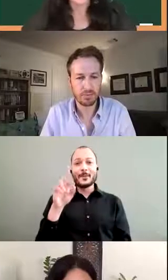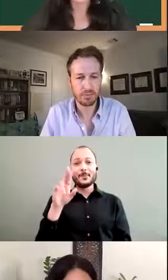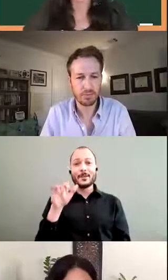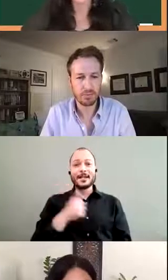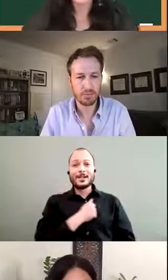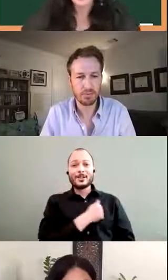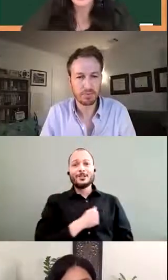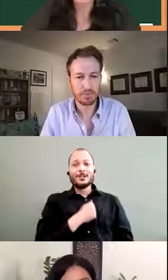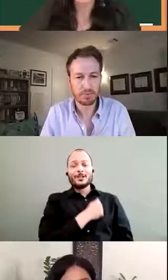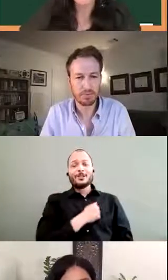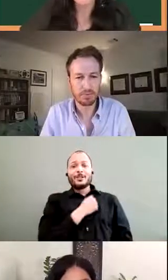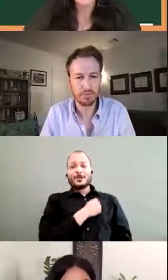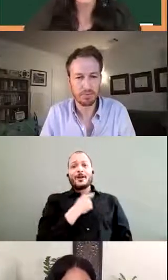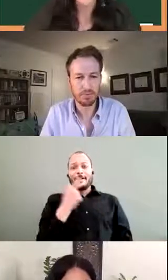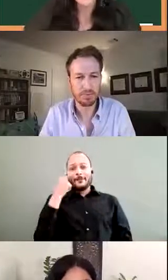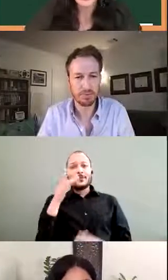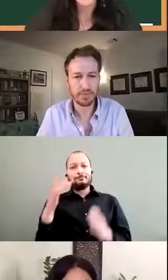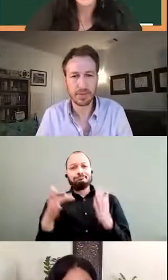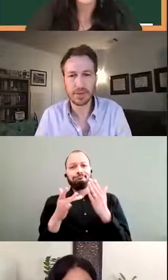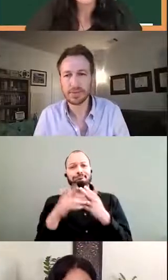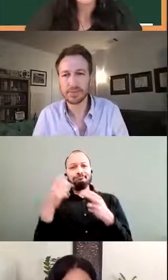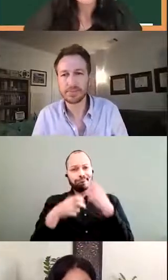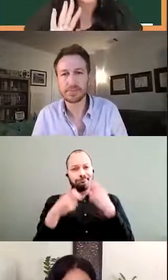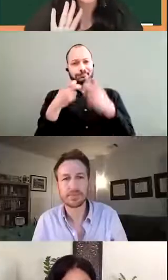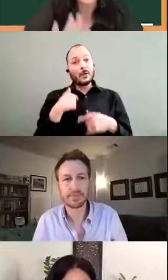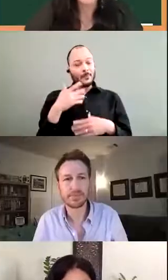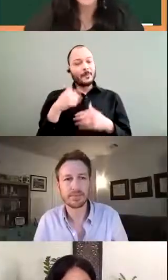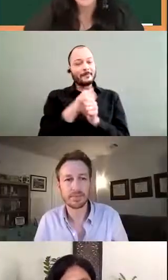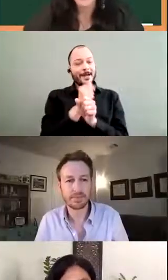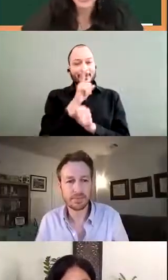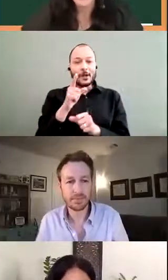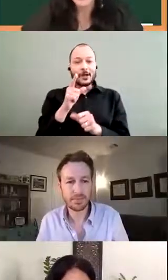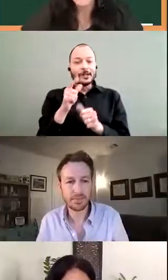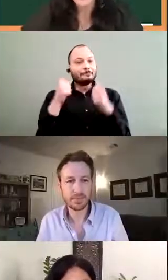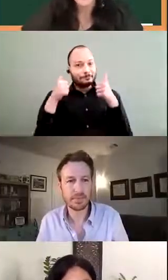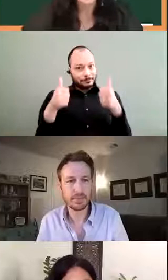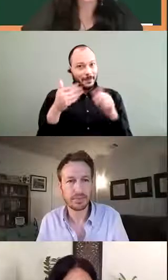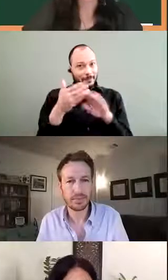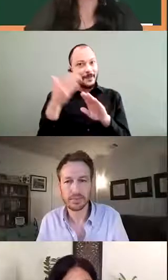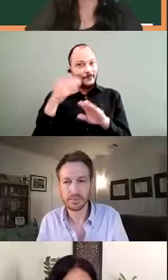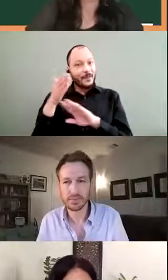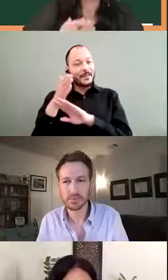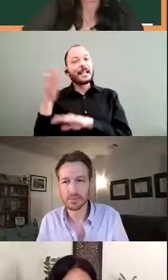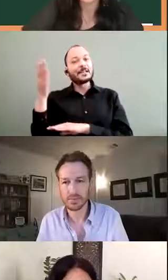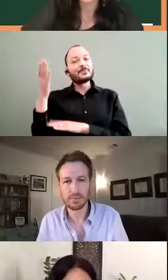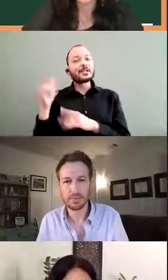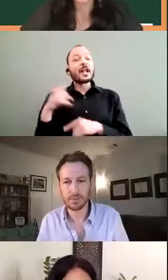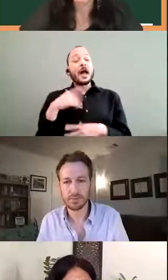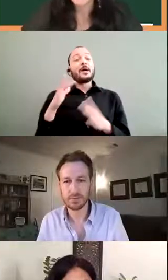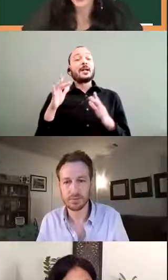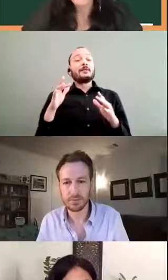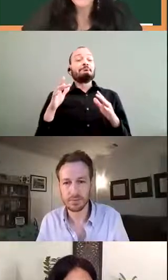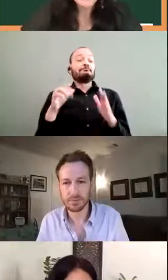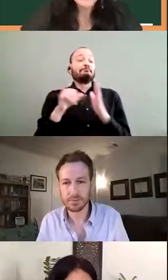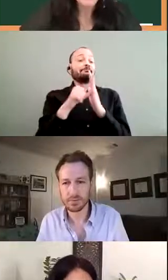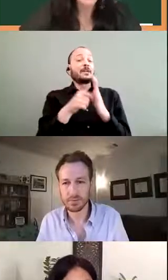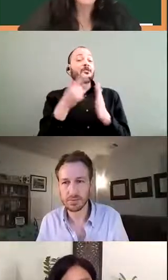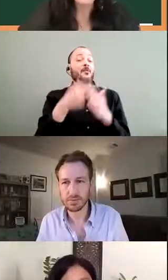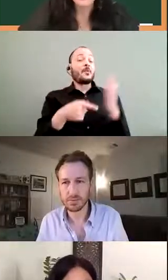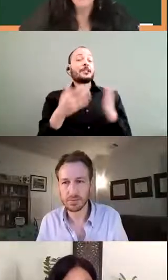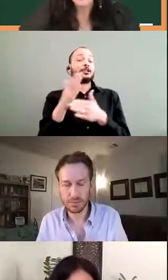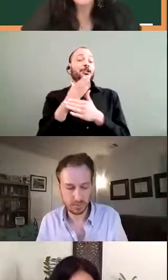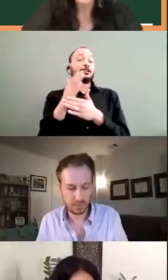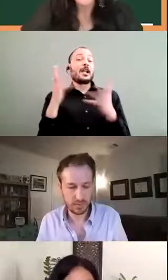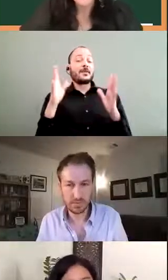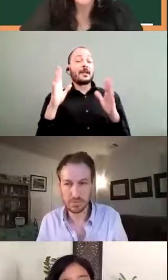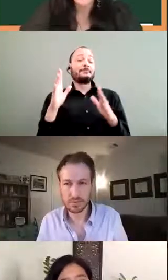on track if we can before the next presenter. But I definitely want to highlight what she shared. Let's make sure we put it all on the table and